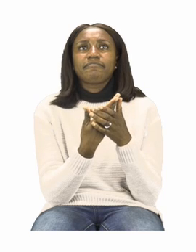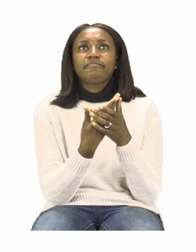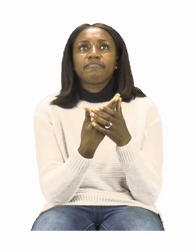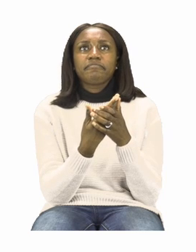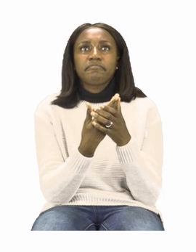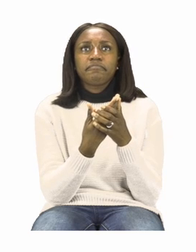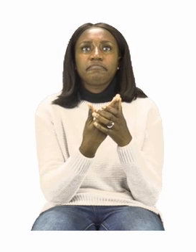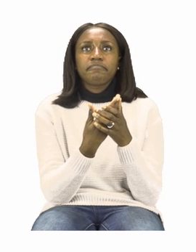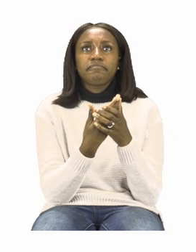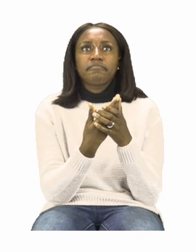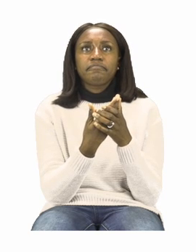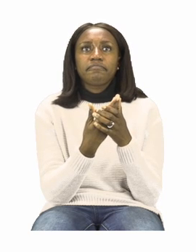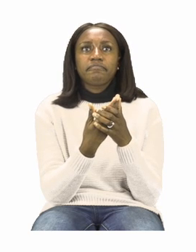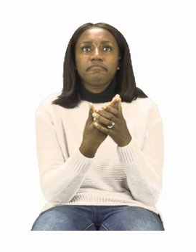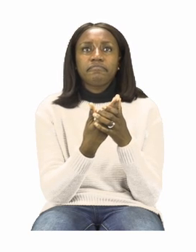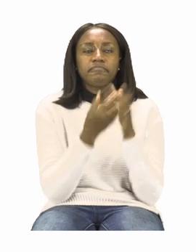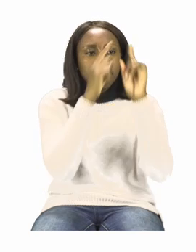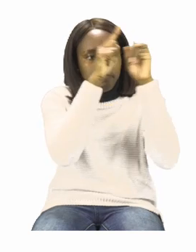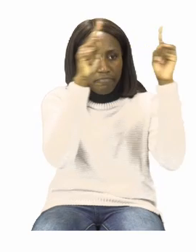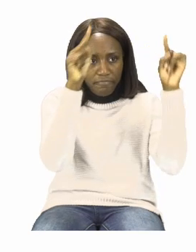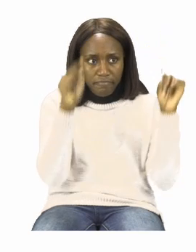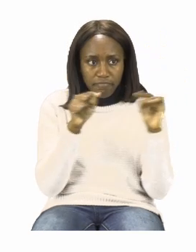little rectangular block.